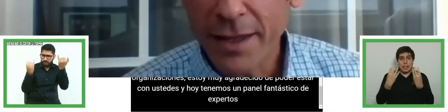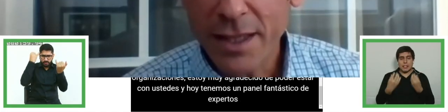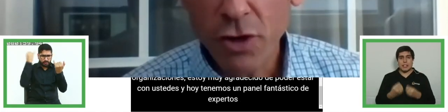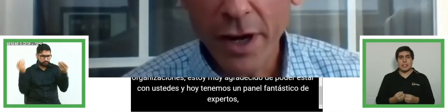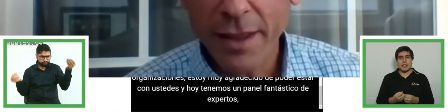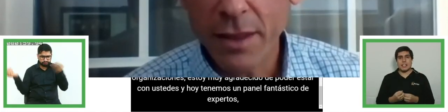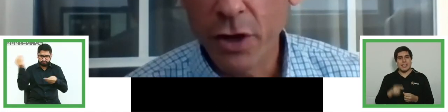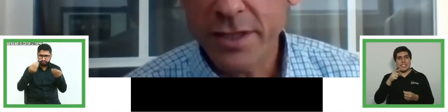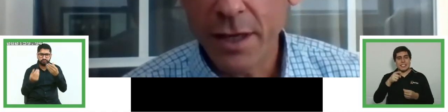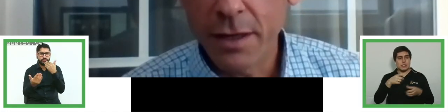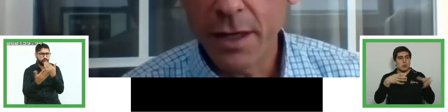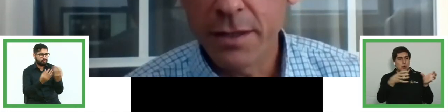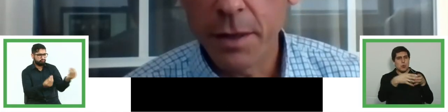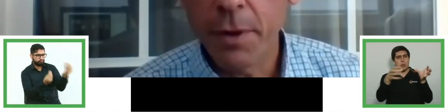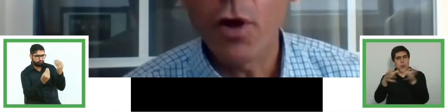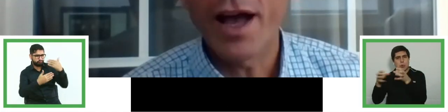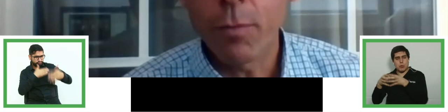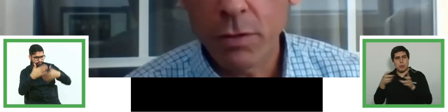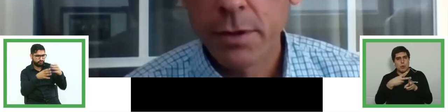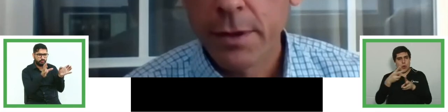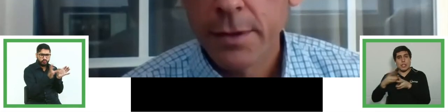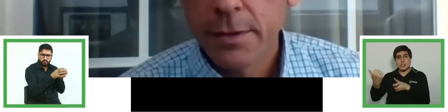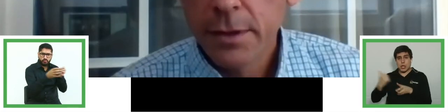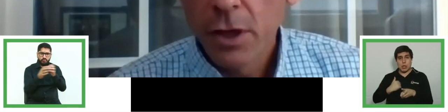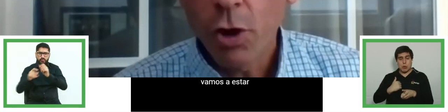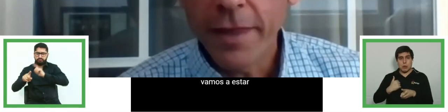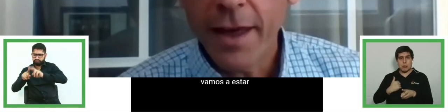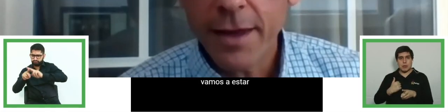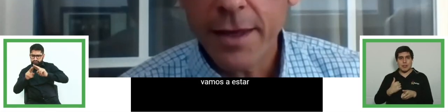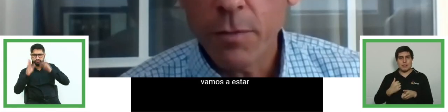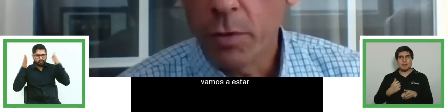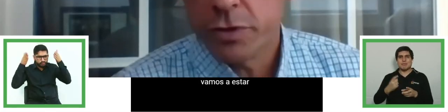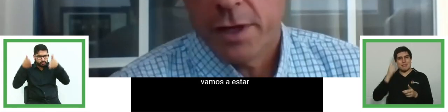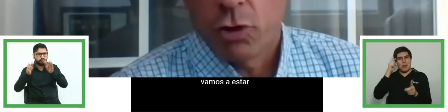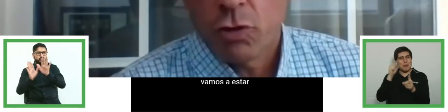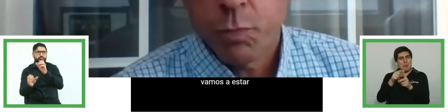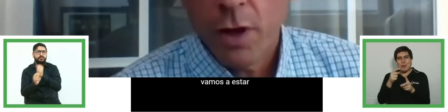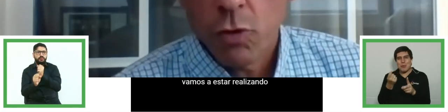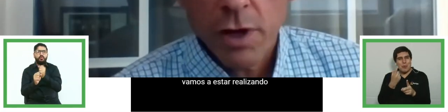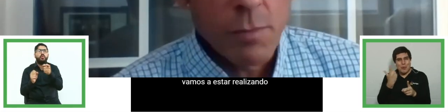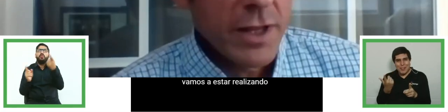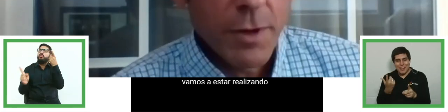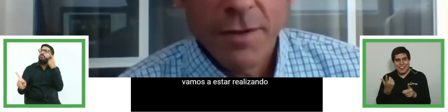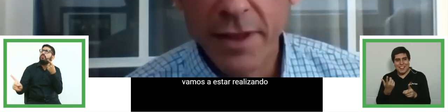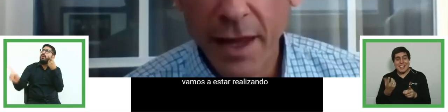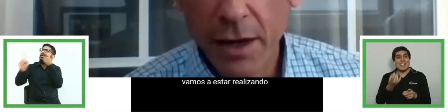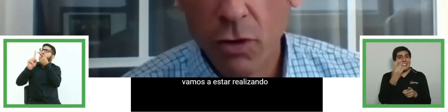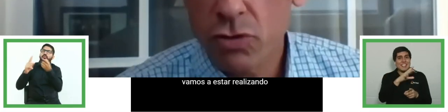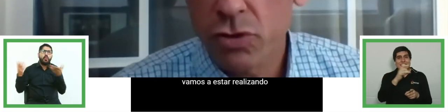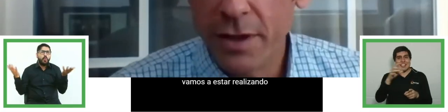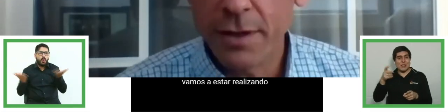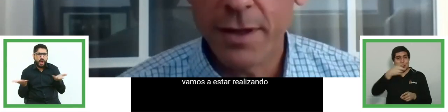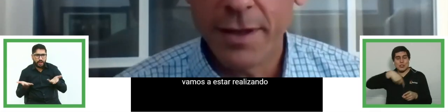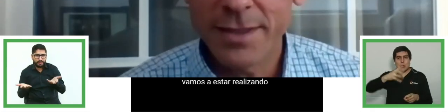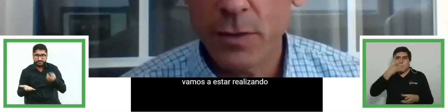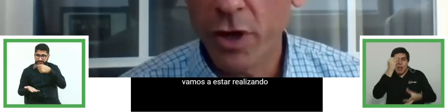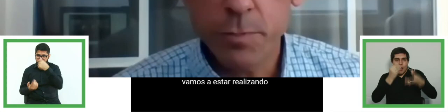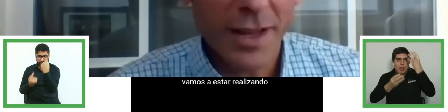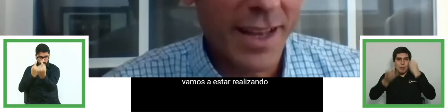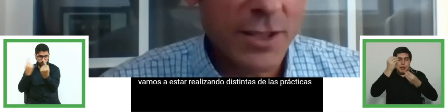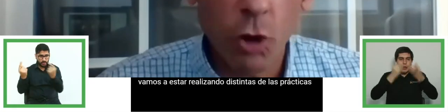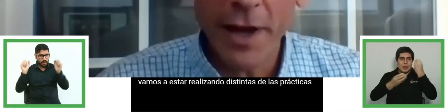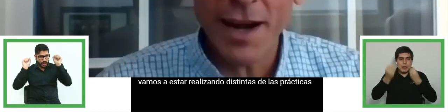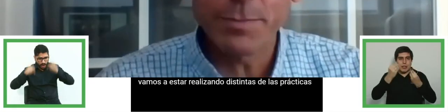have implemented with the idea that everybody can benefit from these best practices, take the